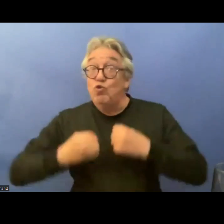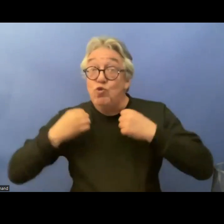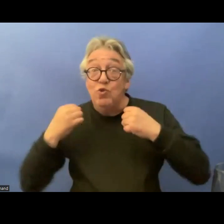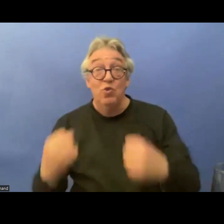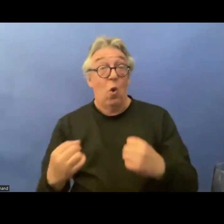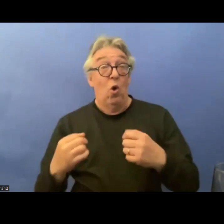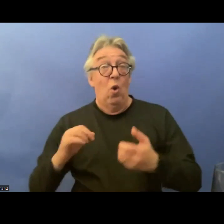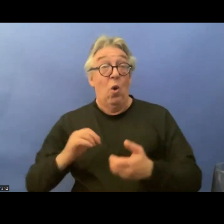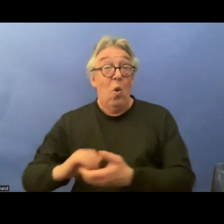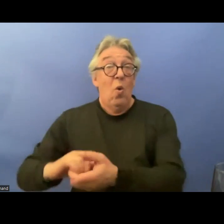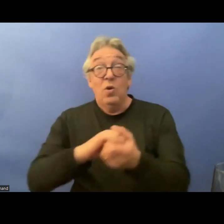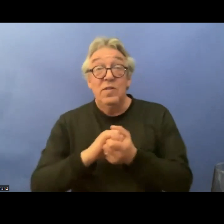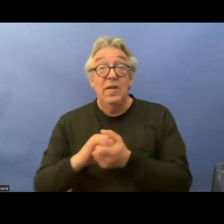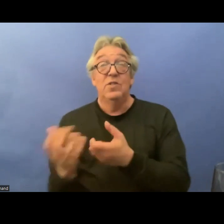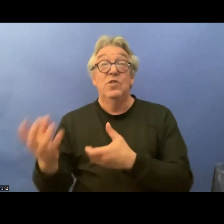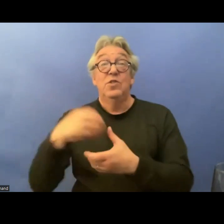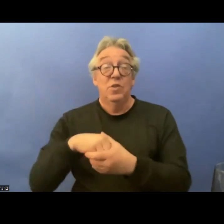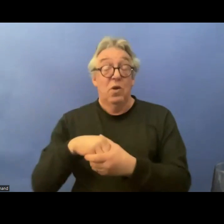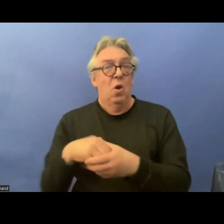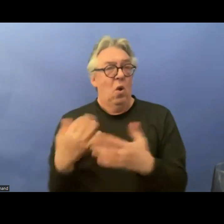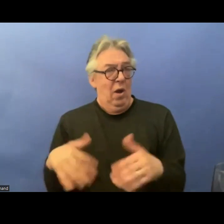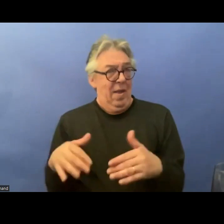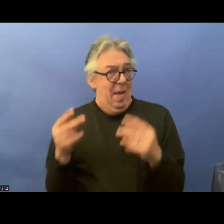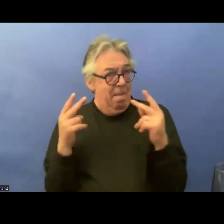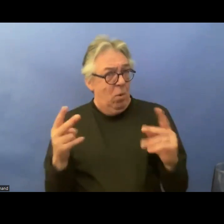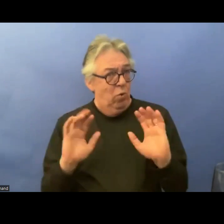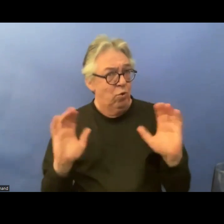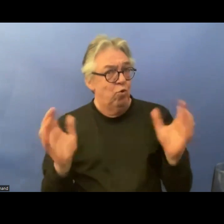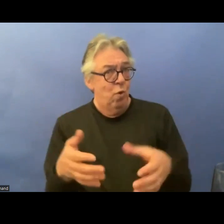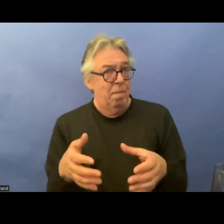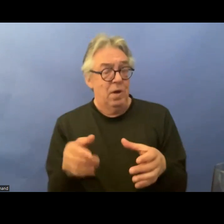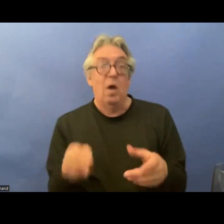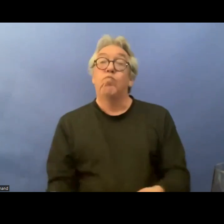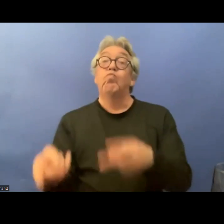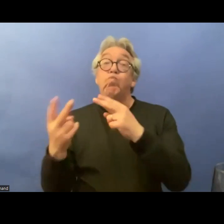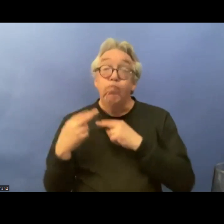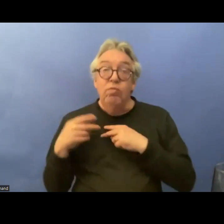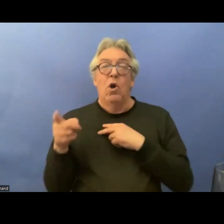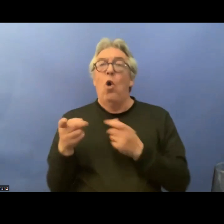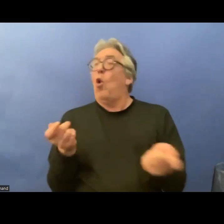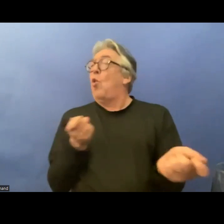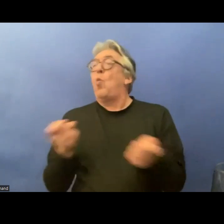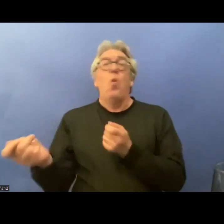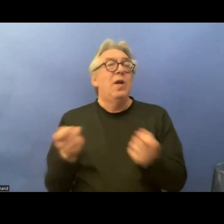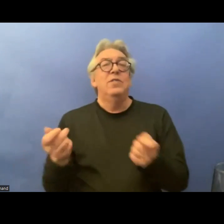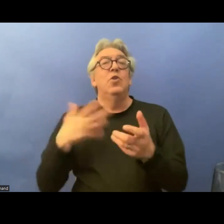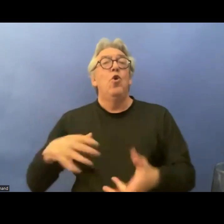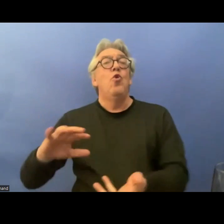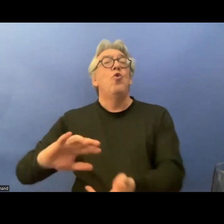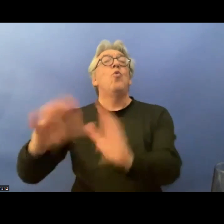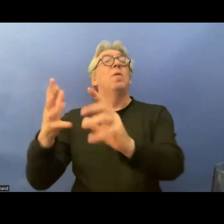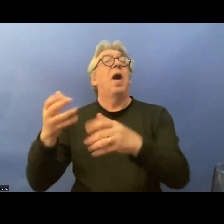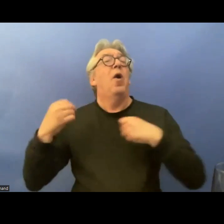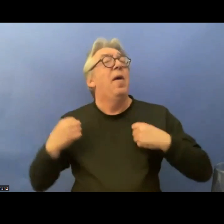in humanitarian action. So it's quite a critical group, and it is the group charged with the coordination of humanitarian action globally.